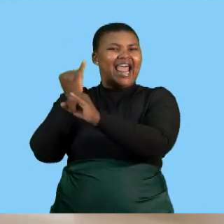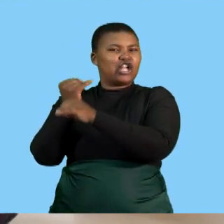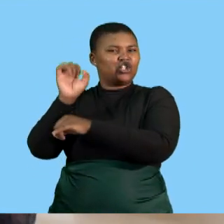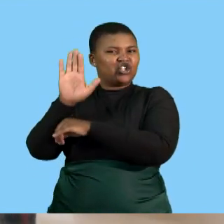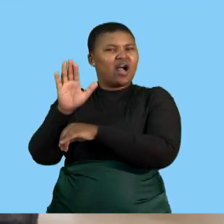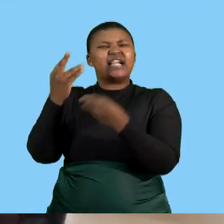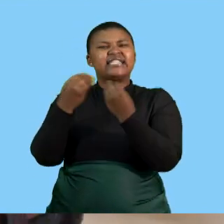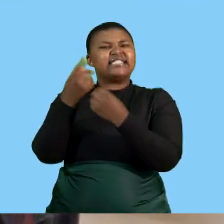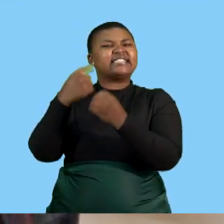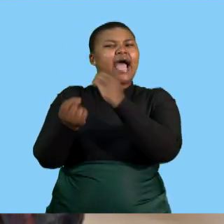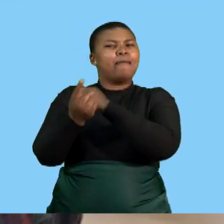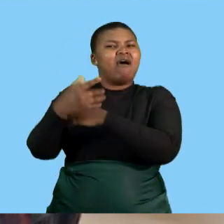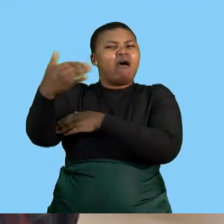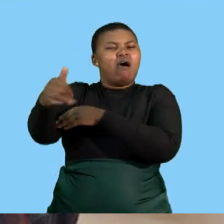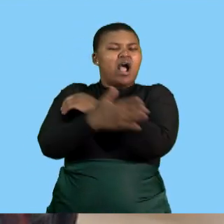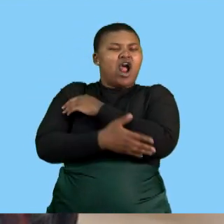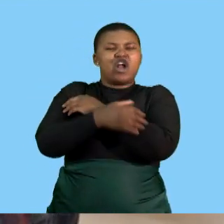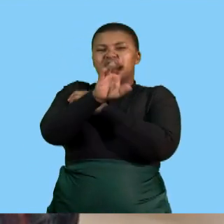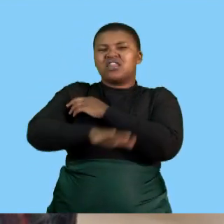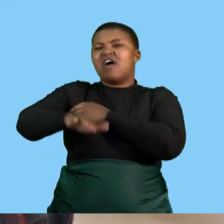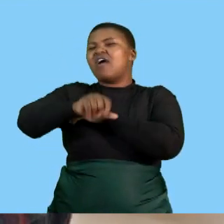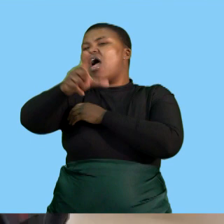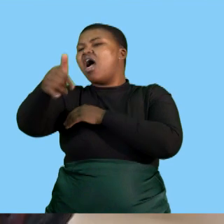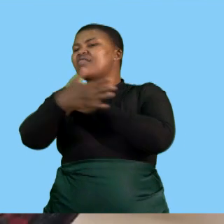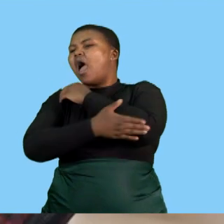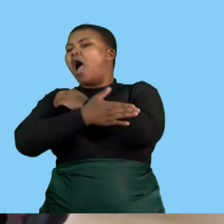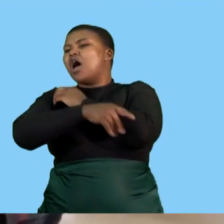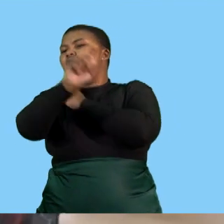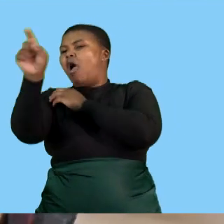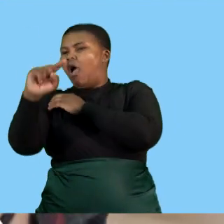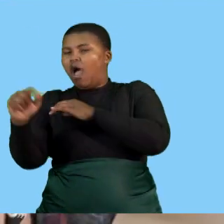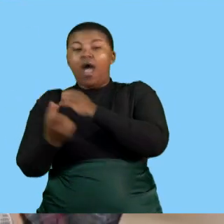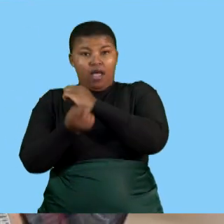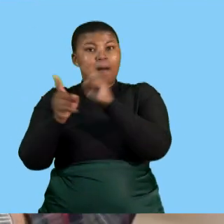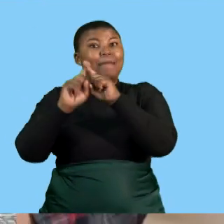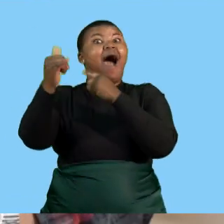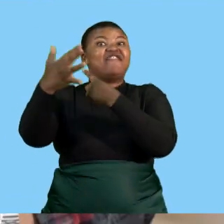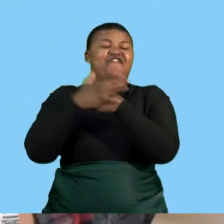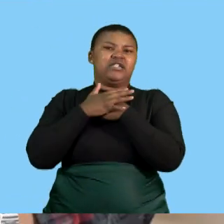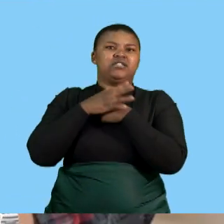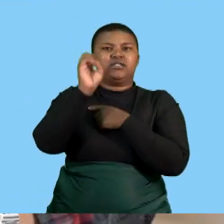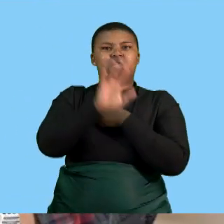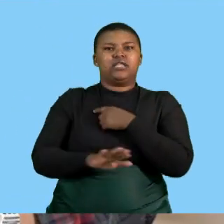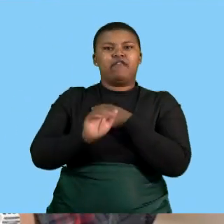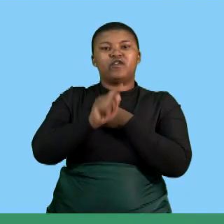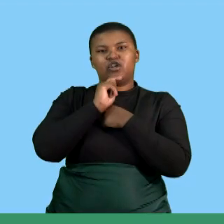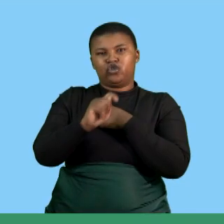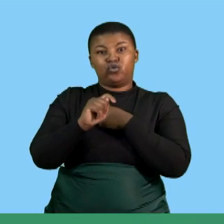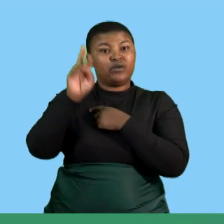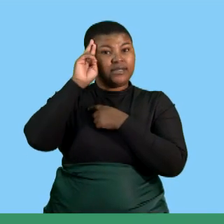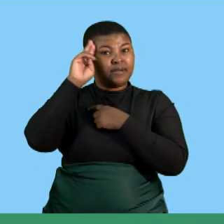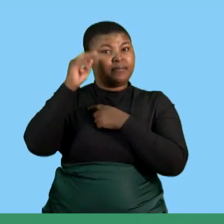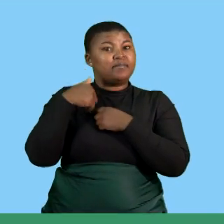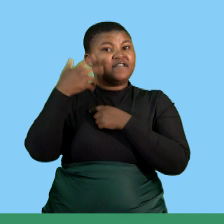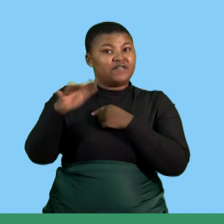that has an influence on your business. So this then, as I said, is our natural and our